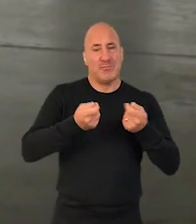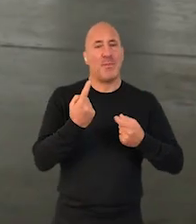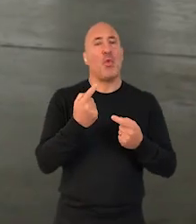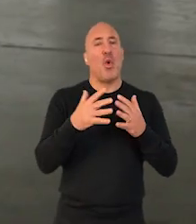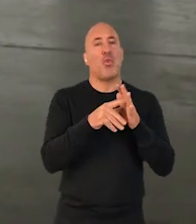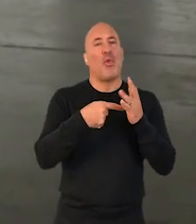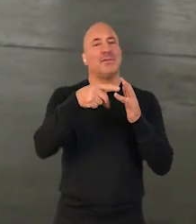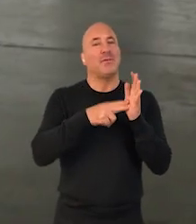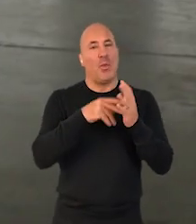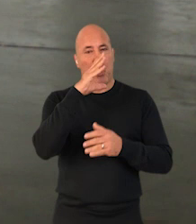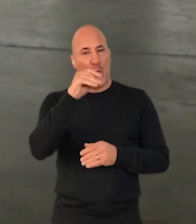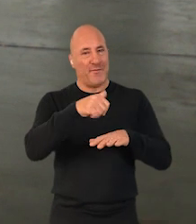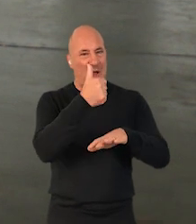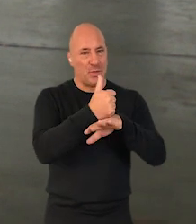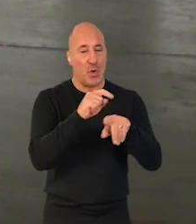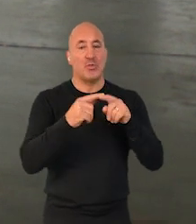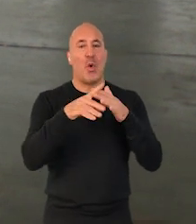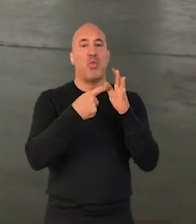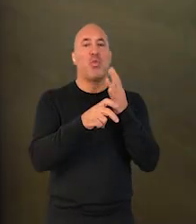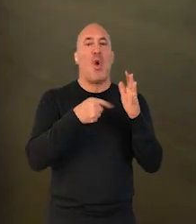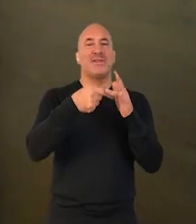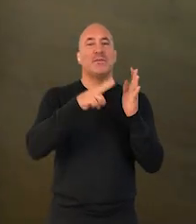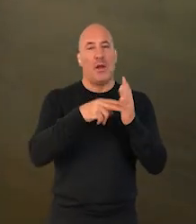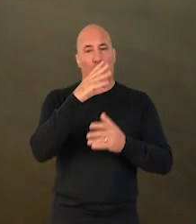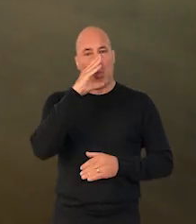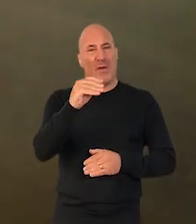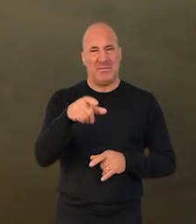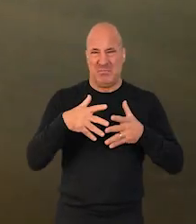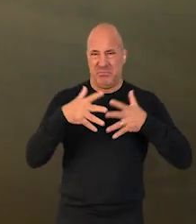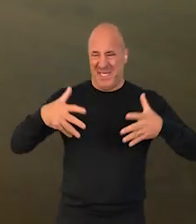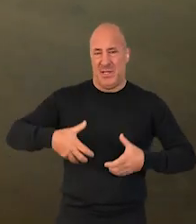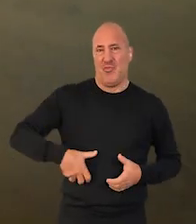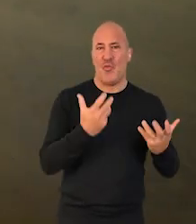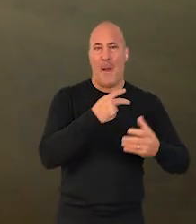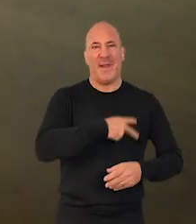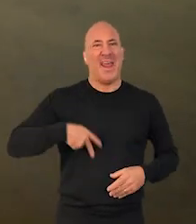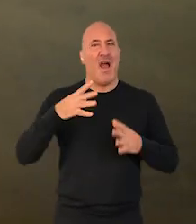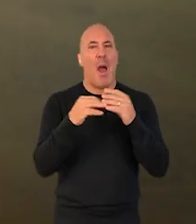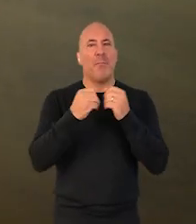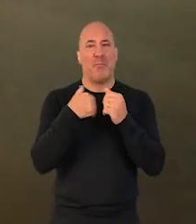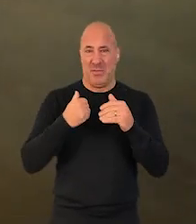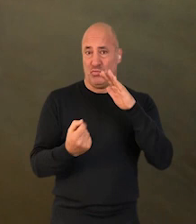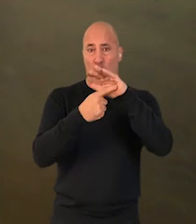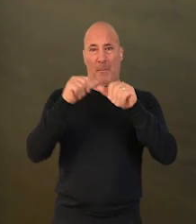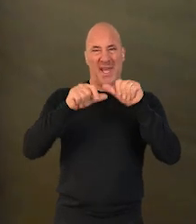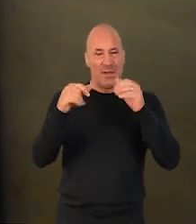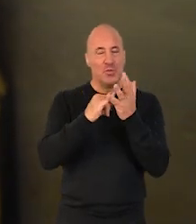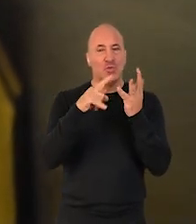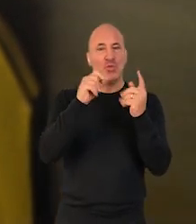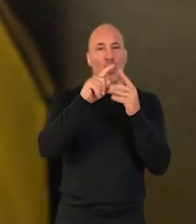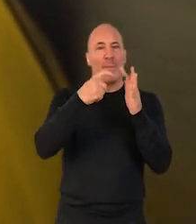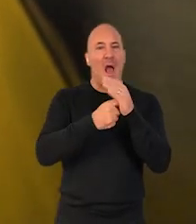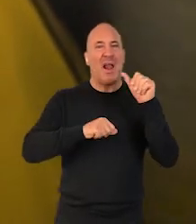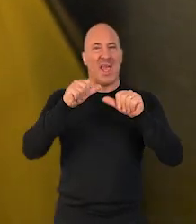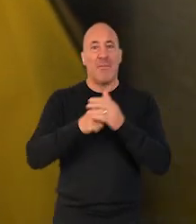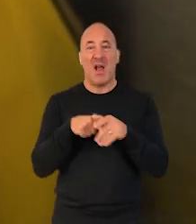So all the sessions are run by the Warrington Wolves Foundation, and the Warrington Wolves are a big rugby league club, Super League club, but what happens there isn't just